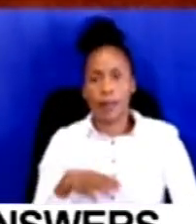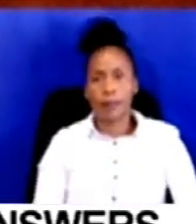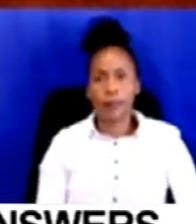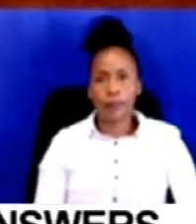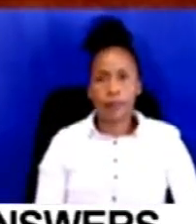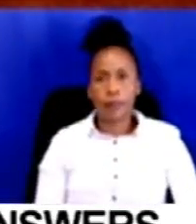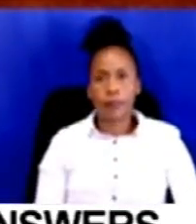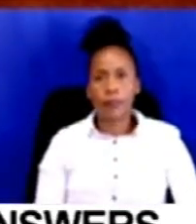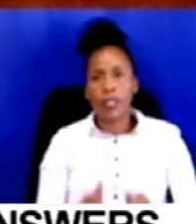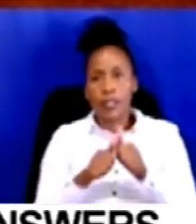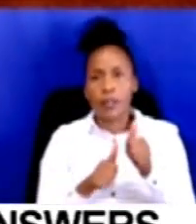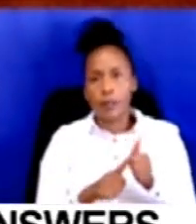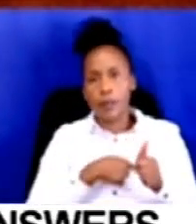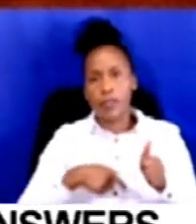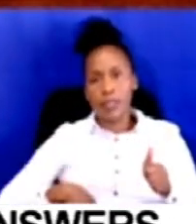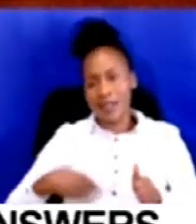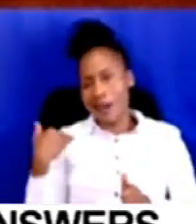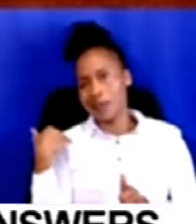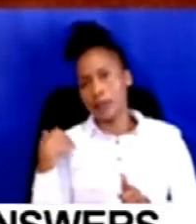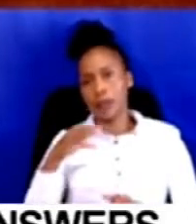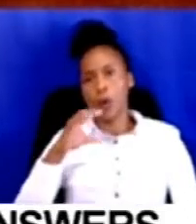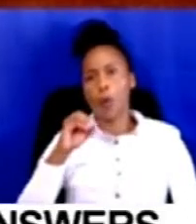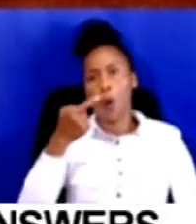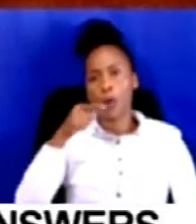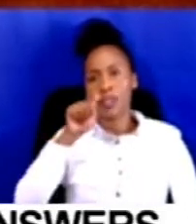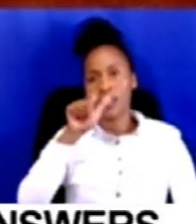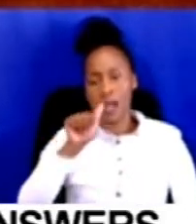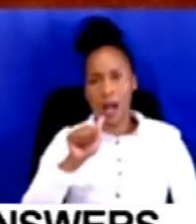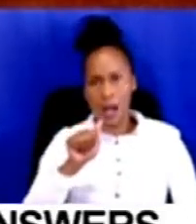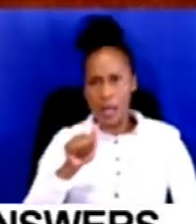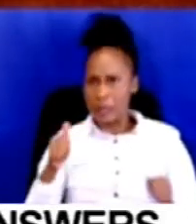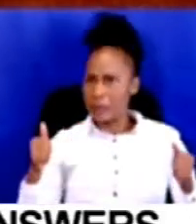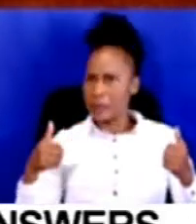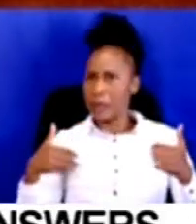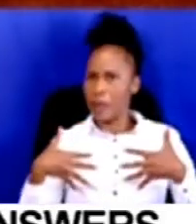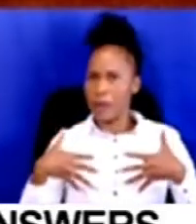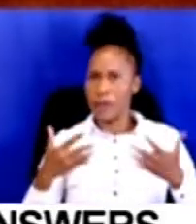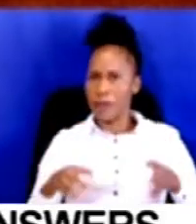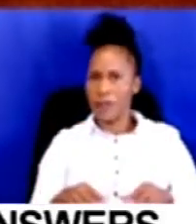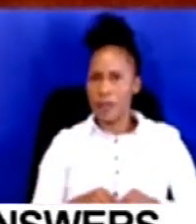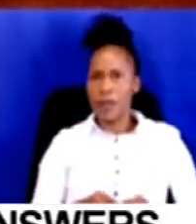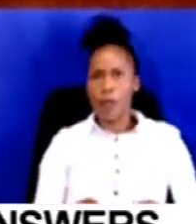But the Deputy Minister of Culture recently also feigned surprise when she found